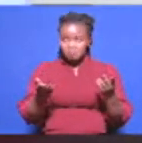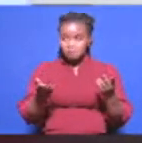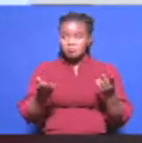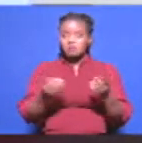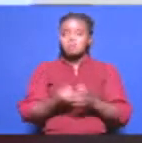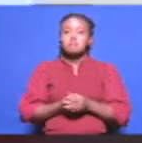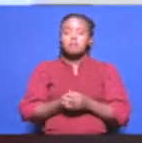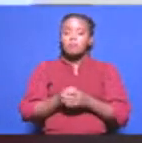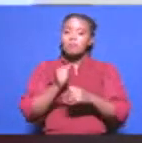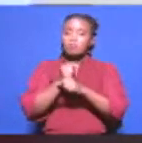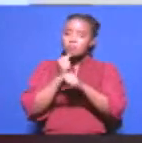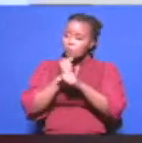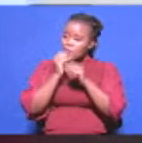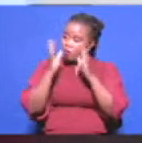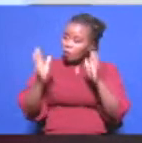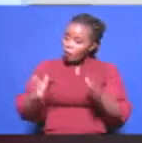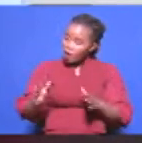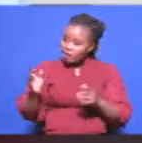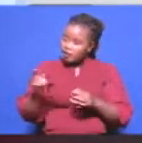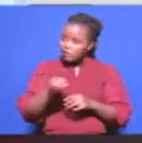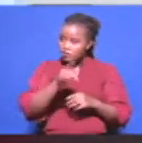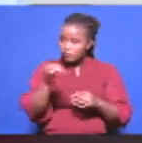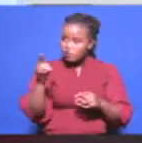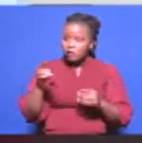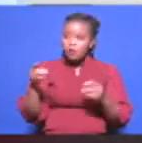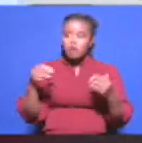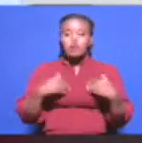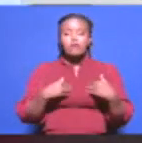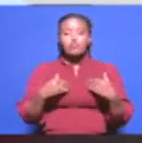watu wa kufanya kazi munao.